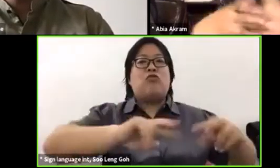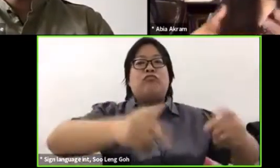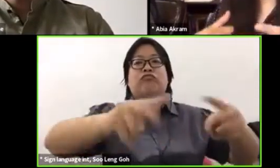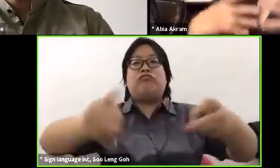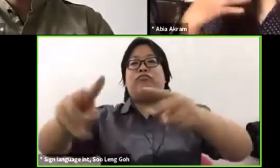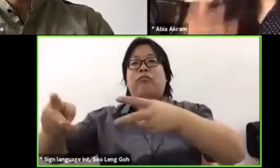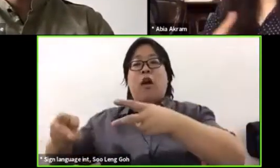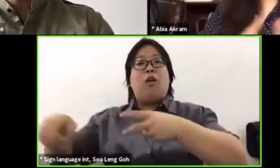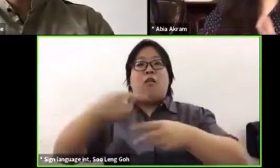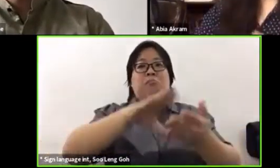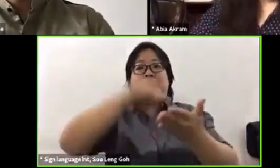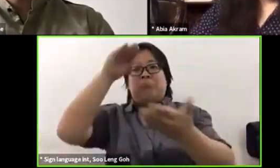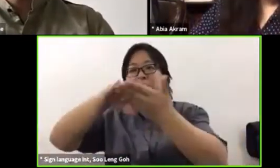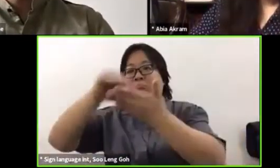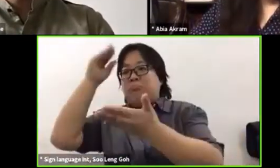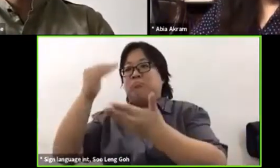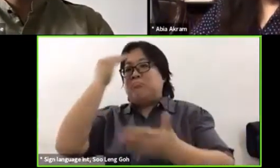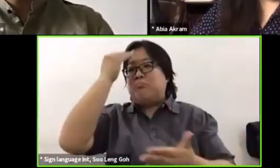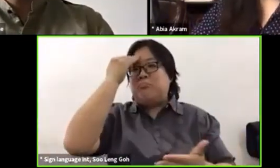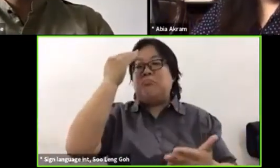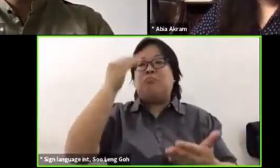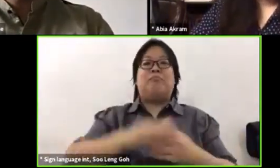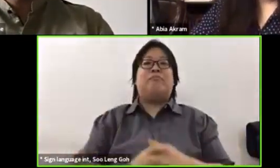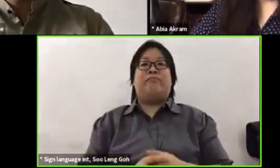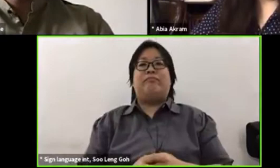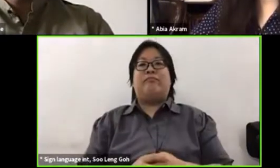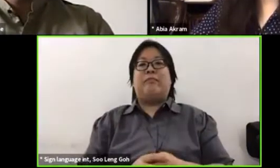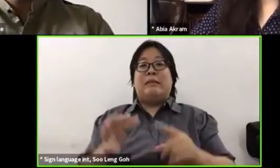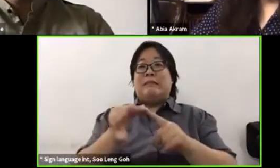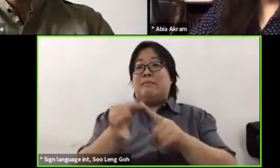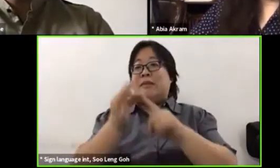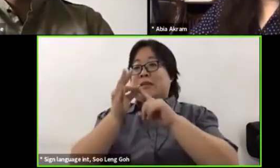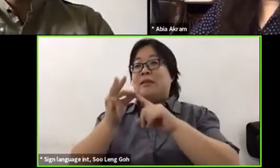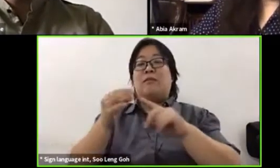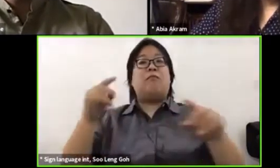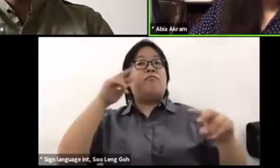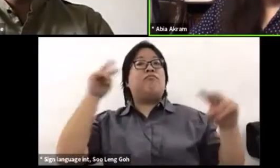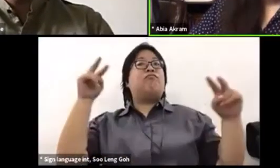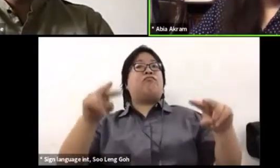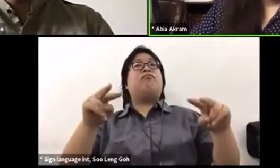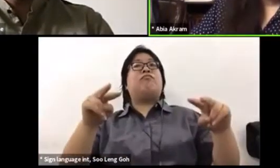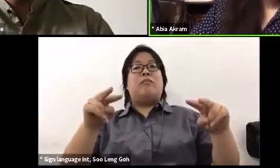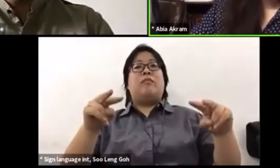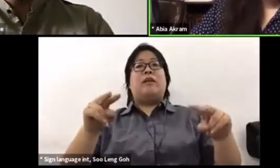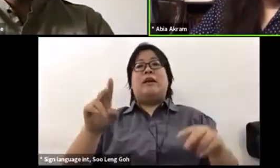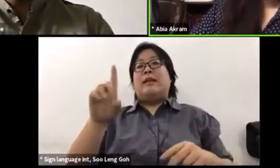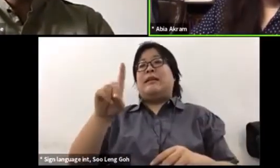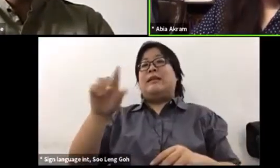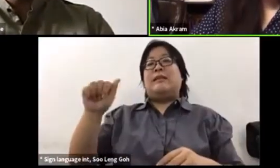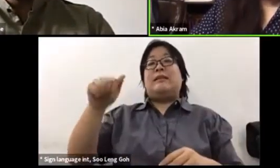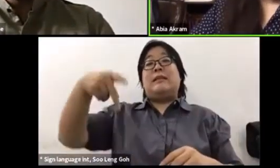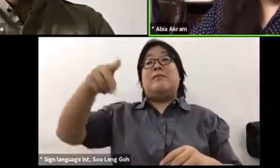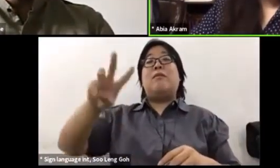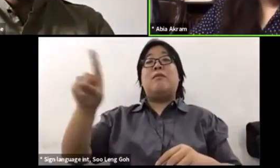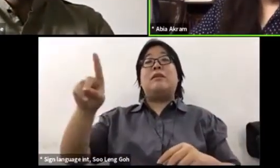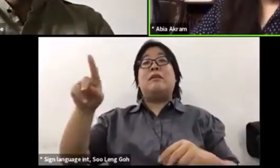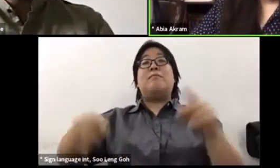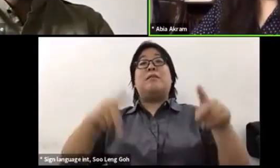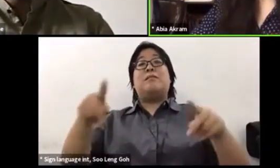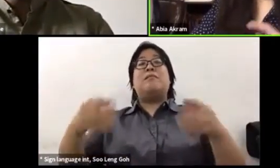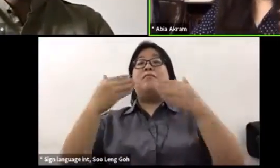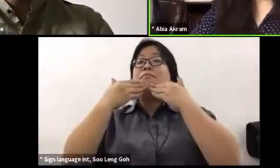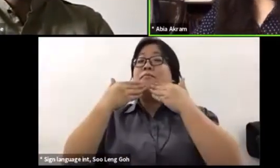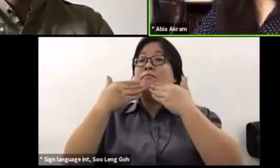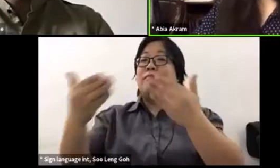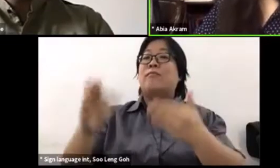to know, and then they can contribute, especially from the perspective of the disabled people organizations. Thank you so much